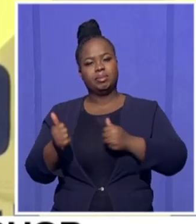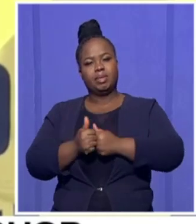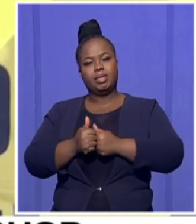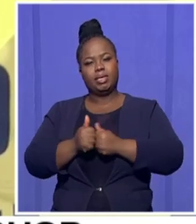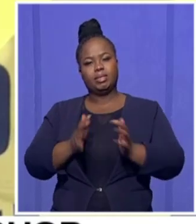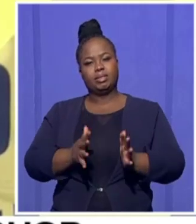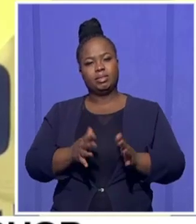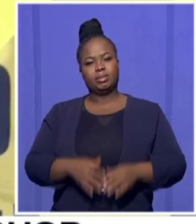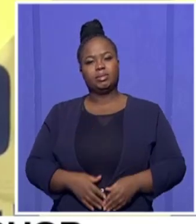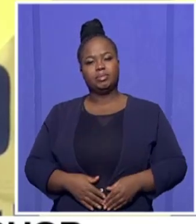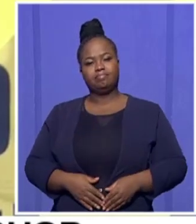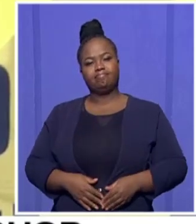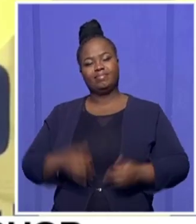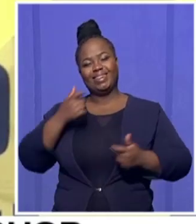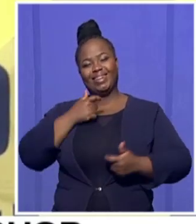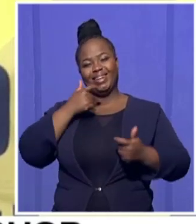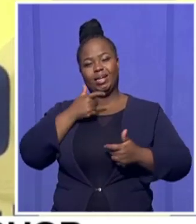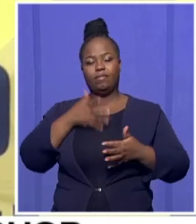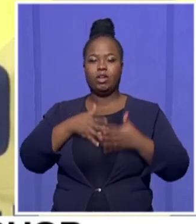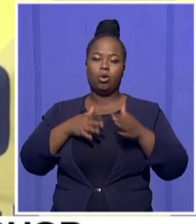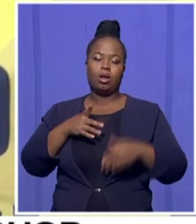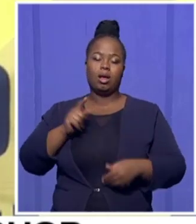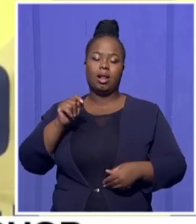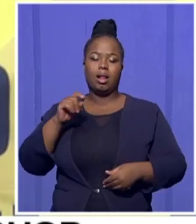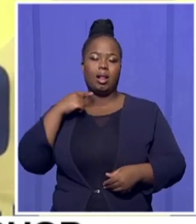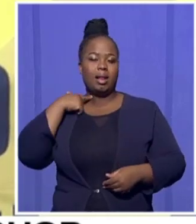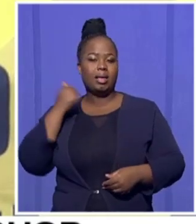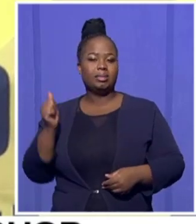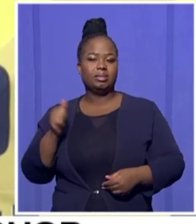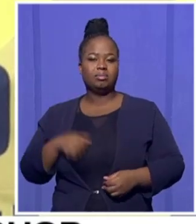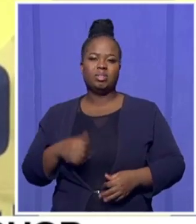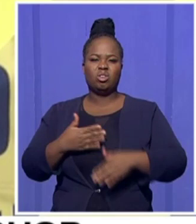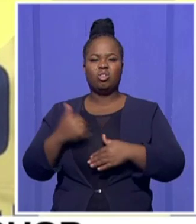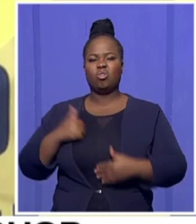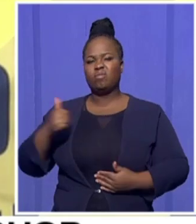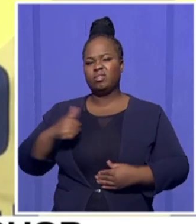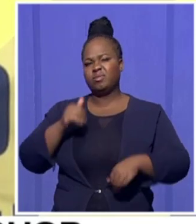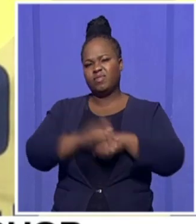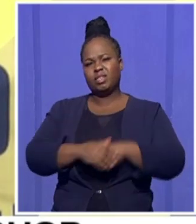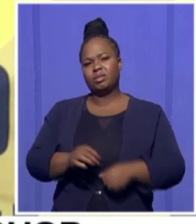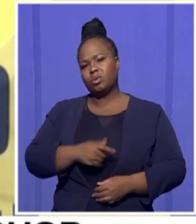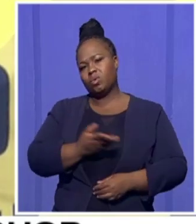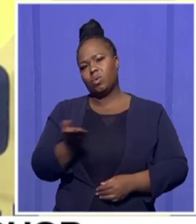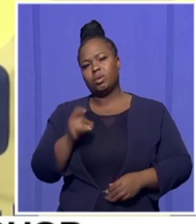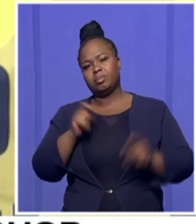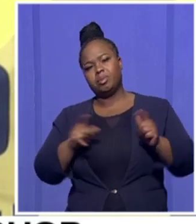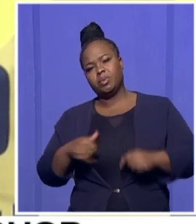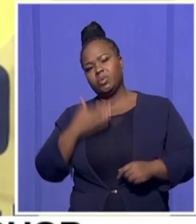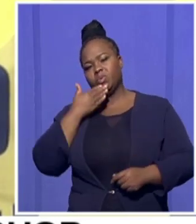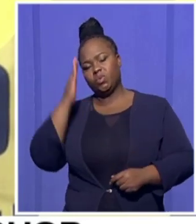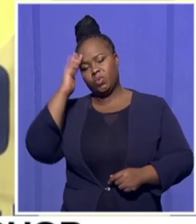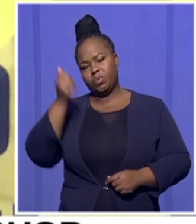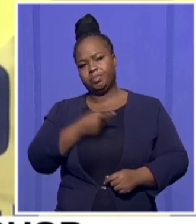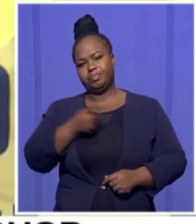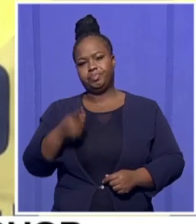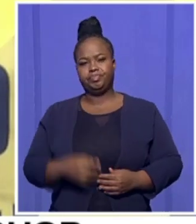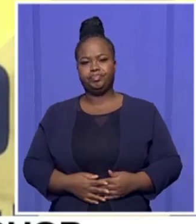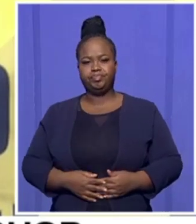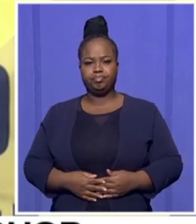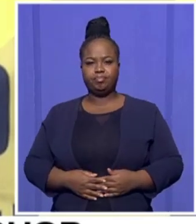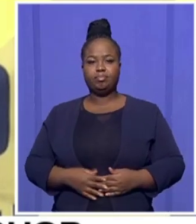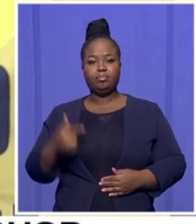the committee of Alex, comrades and friends, and all those who knew you.